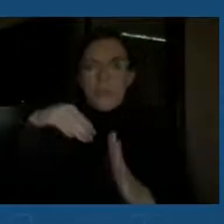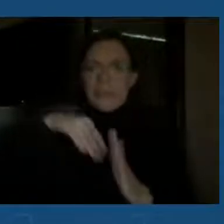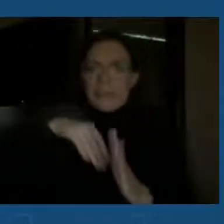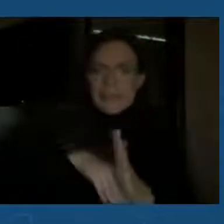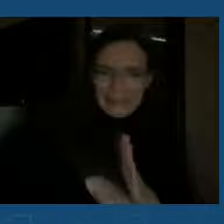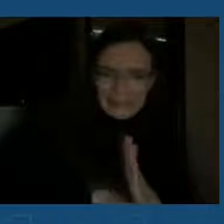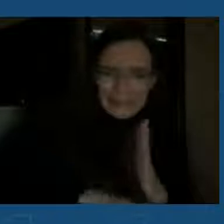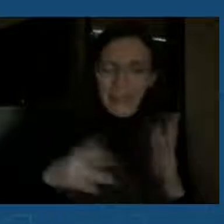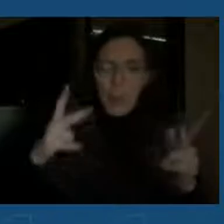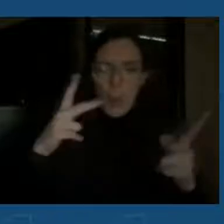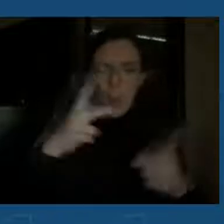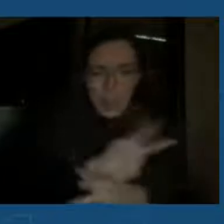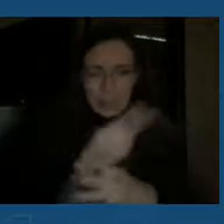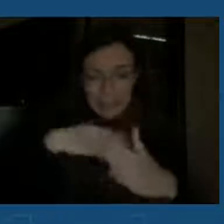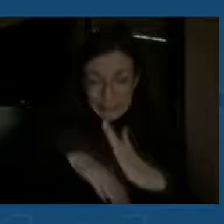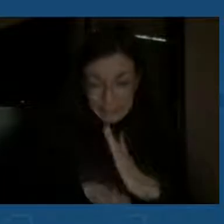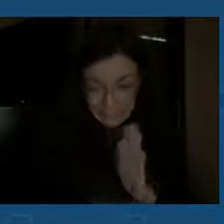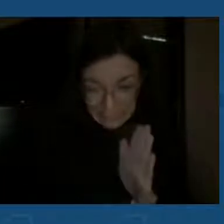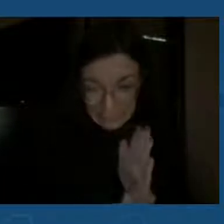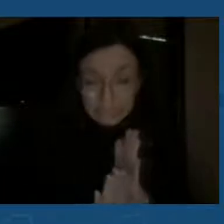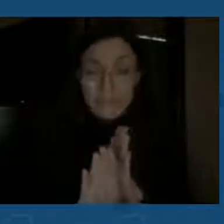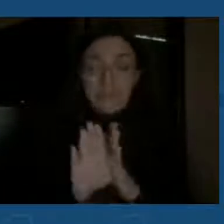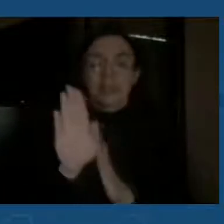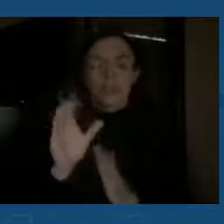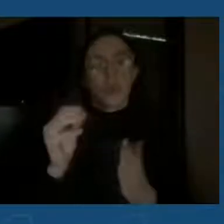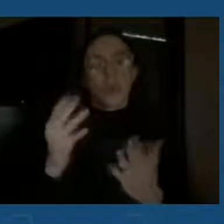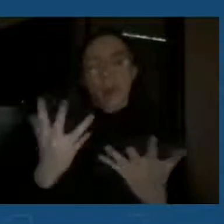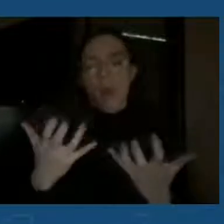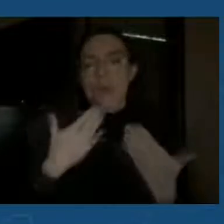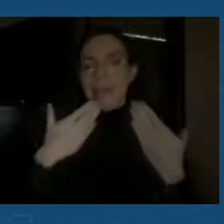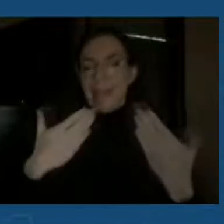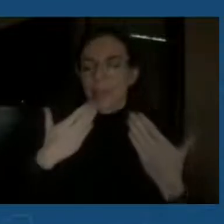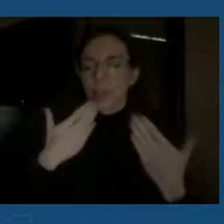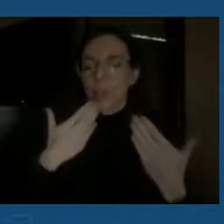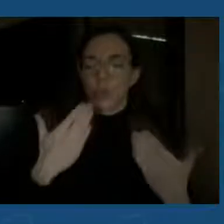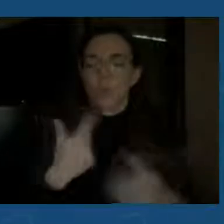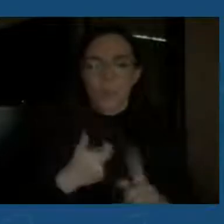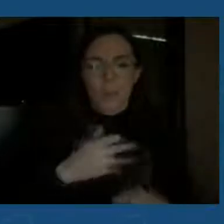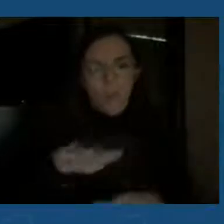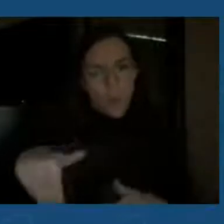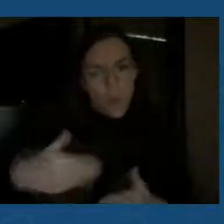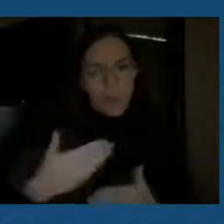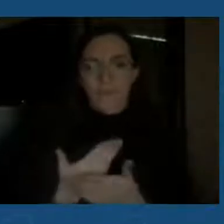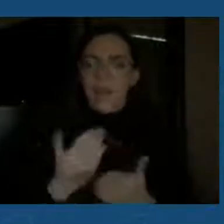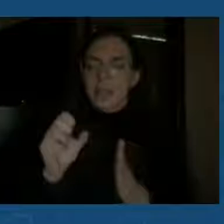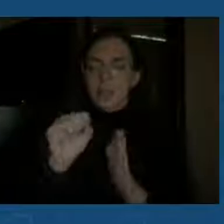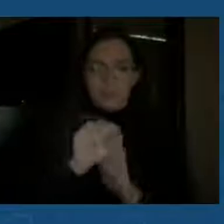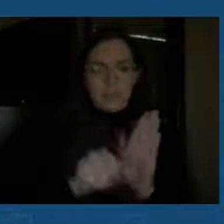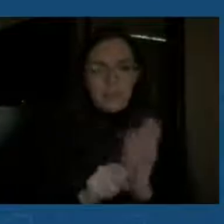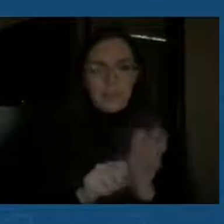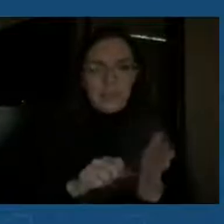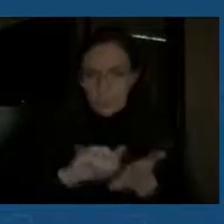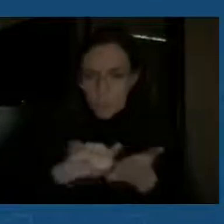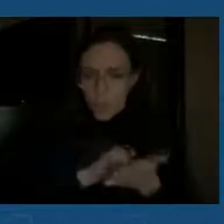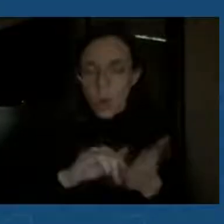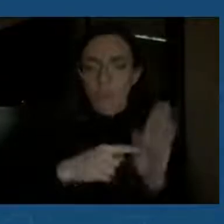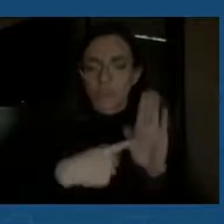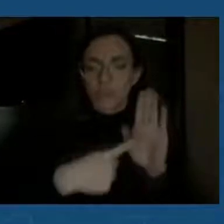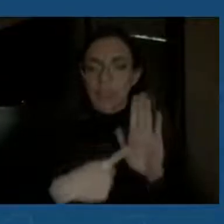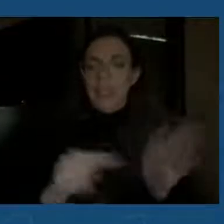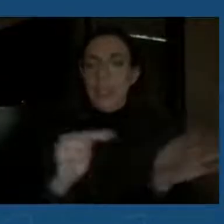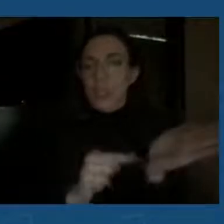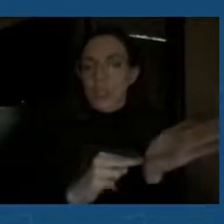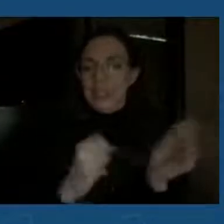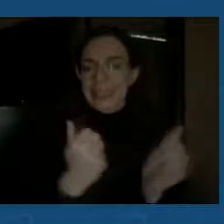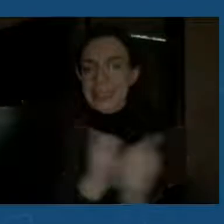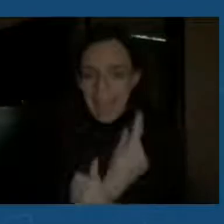the corner. I want to thank you on behalf of all of us throughout the state of New York, representing the nurses everywhere who've been through